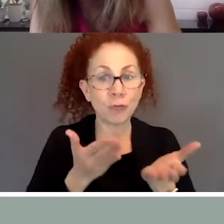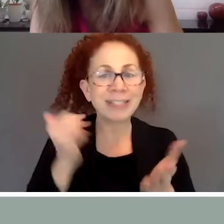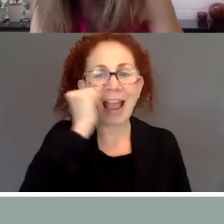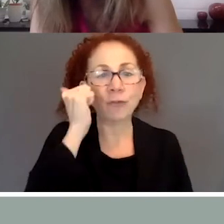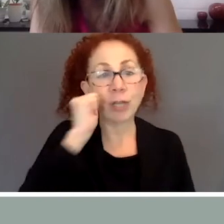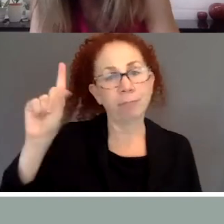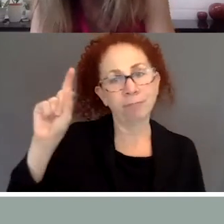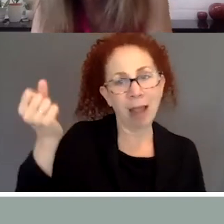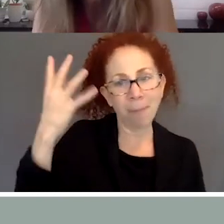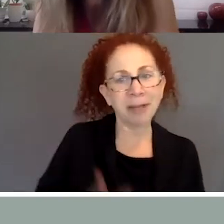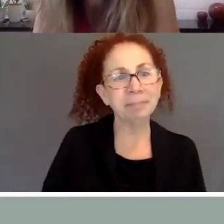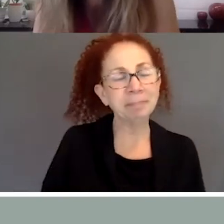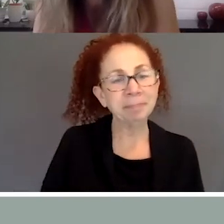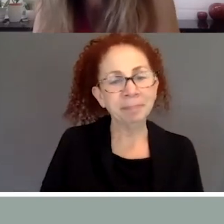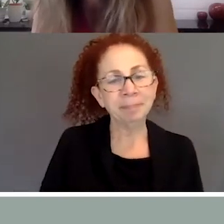daily basis?